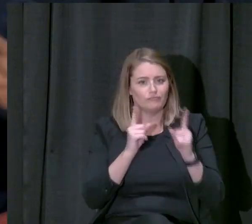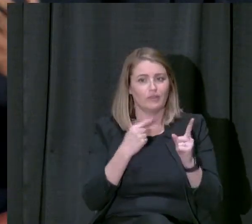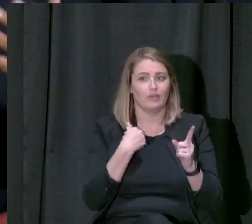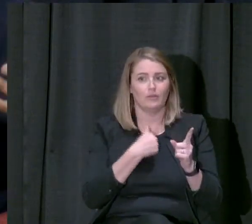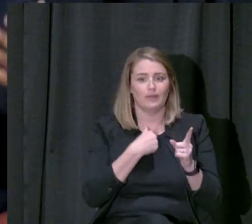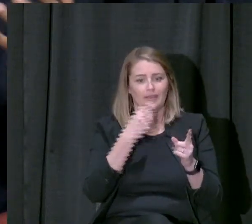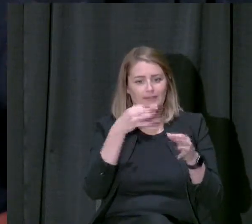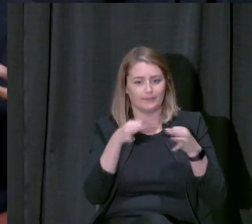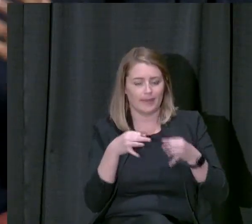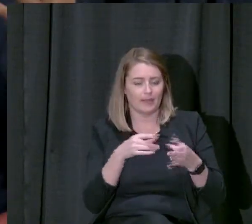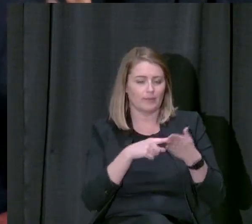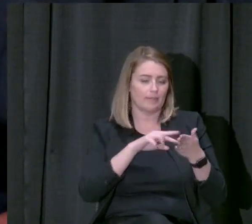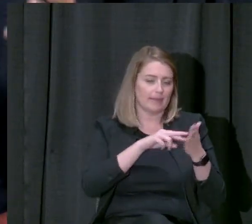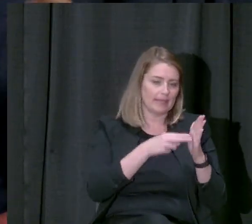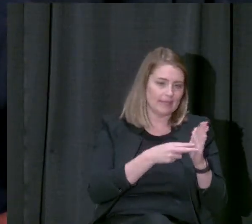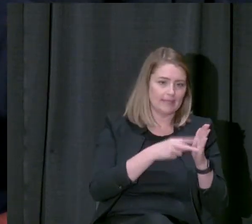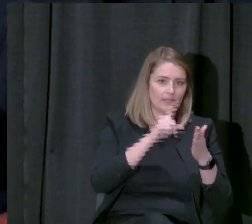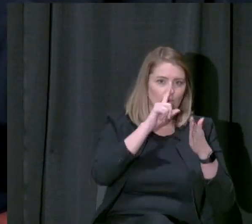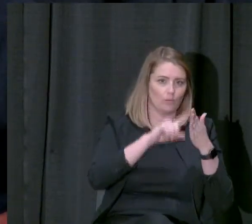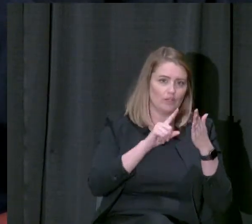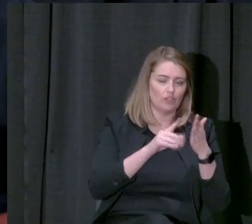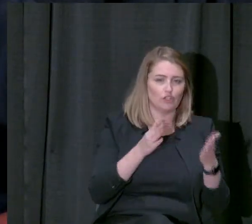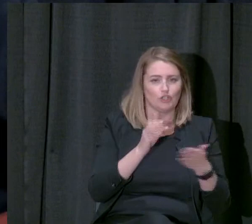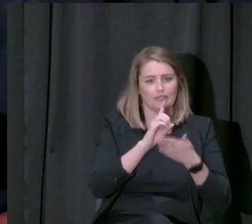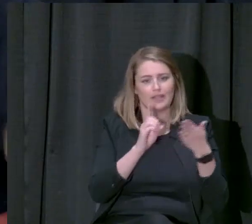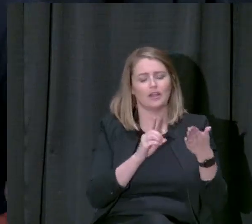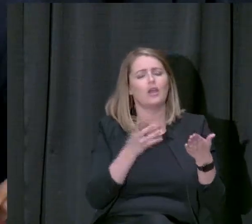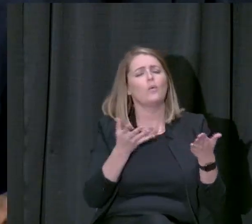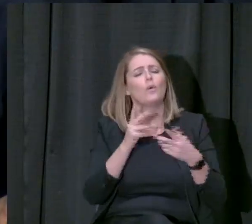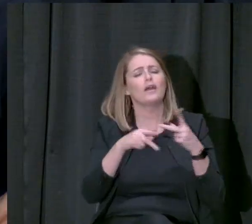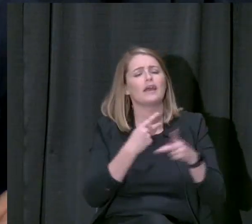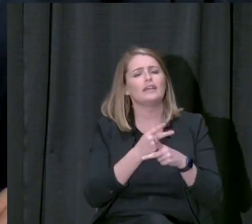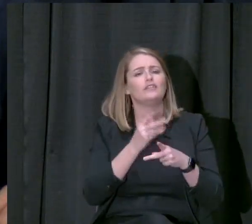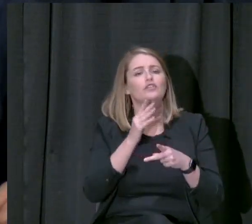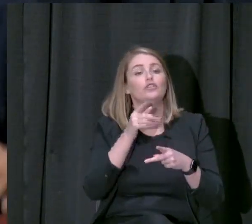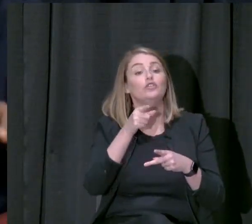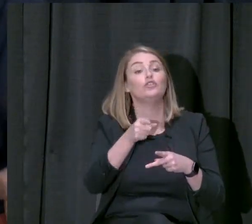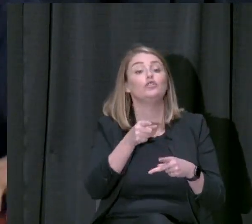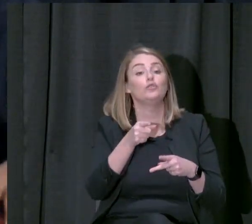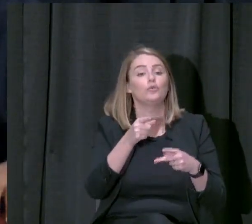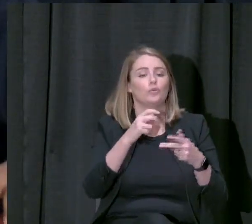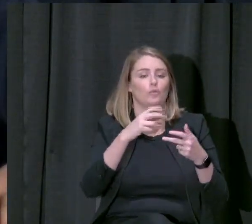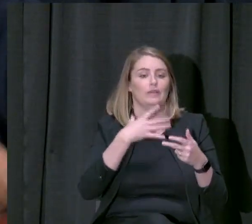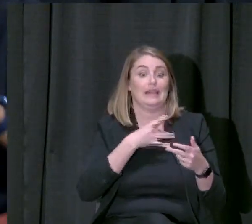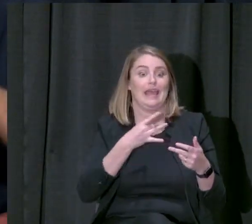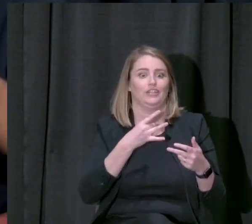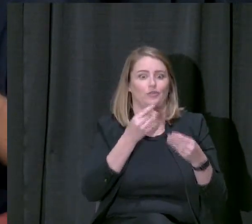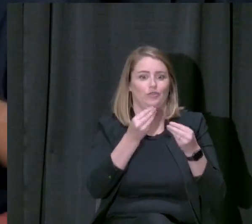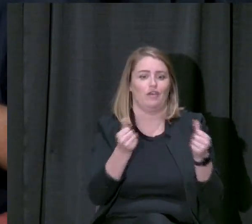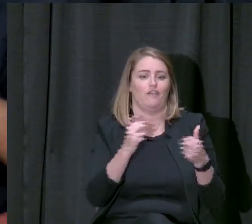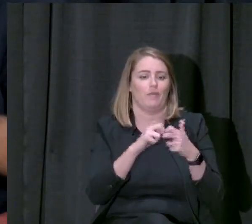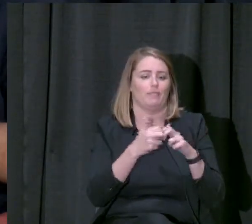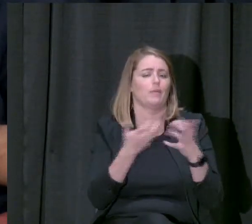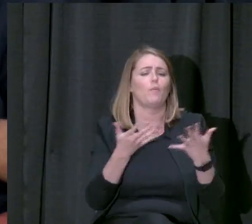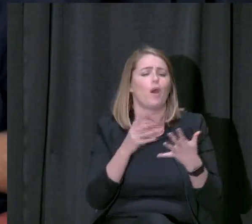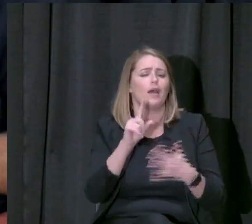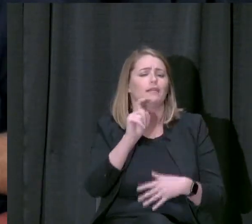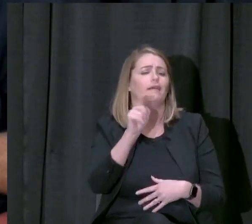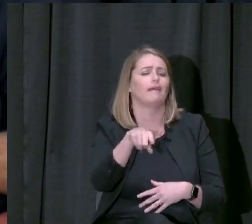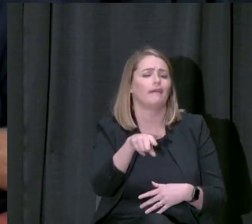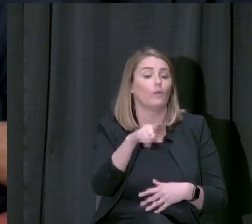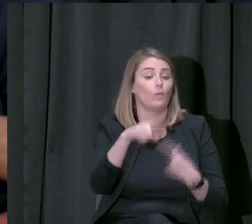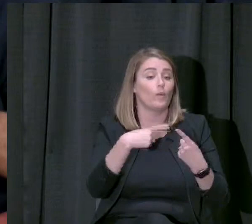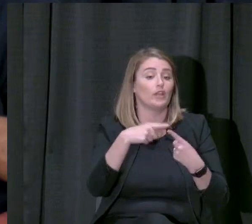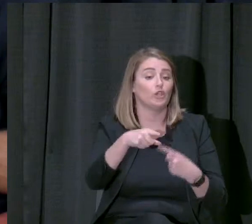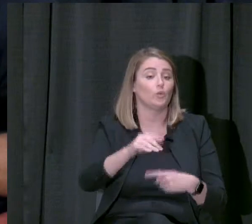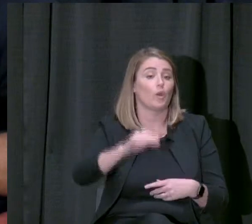be a designer, a researcher, and we asked them what kind of problems would they like to solve when they grow up. Now, when you ask that